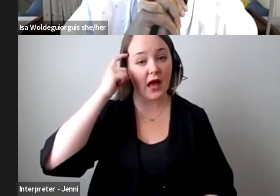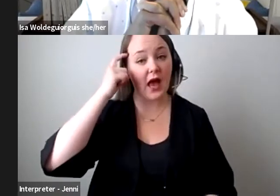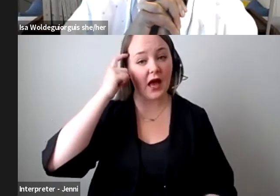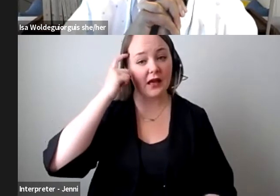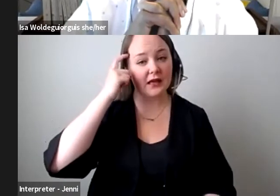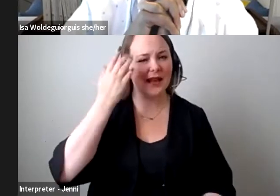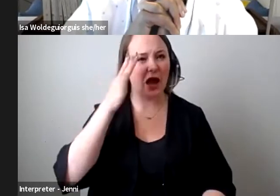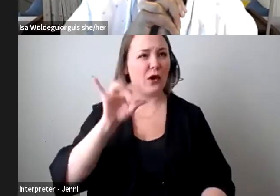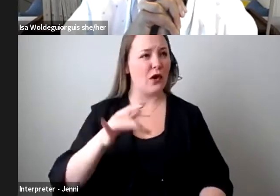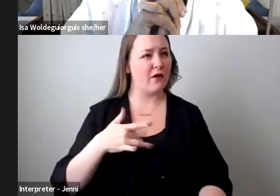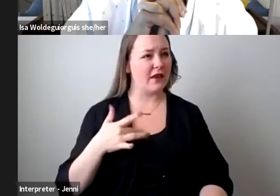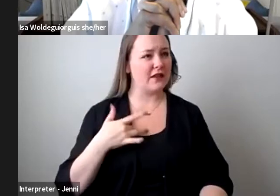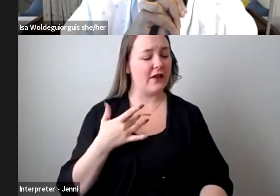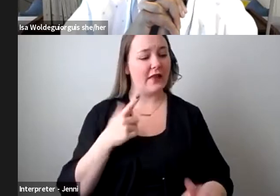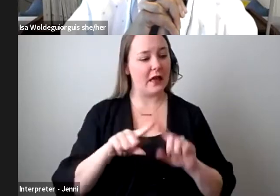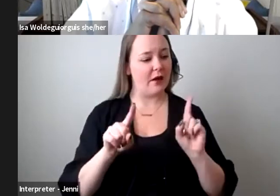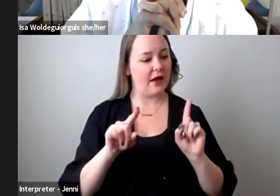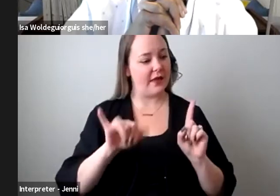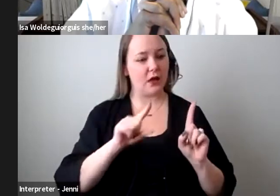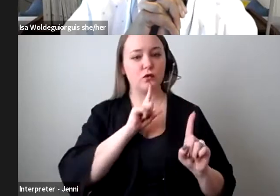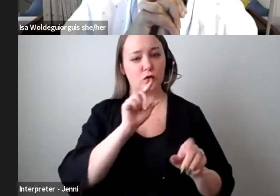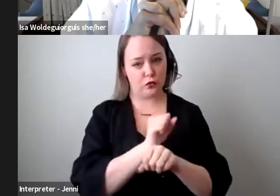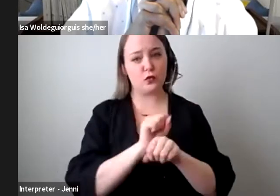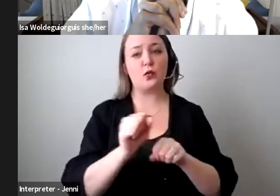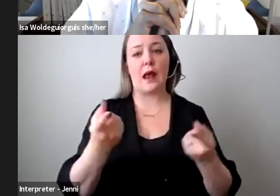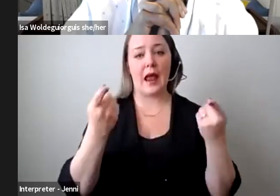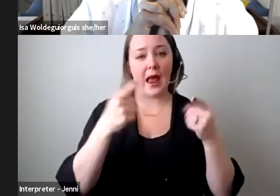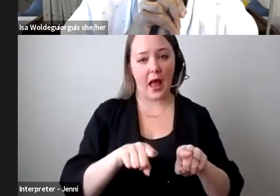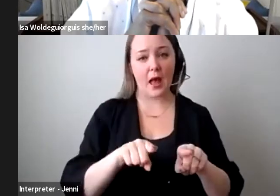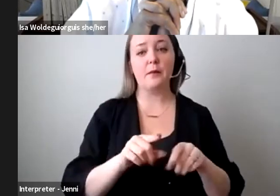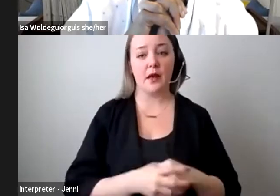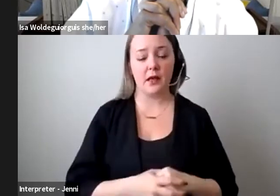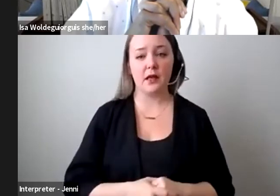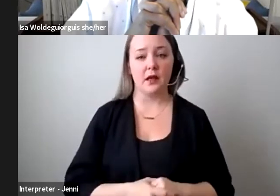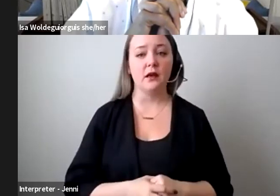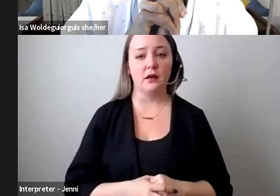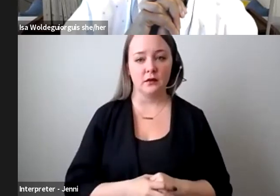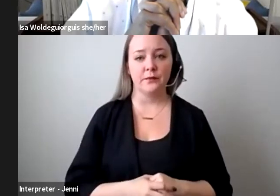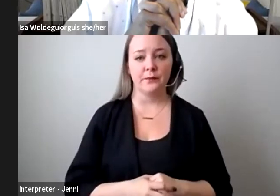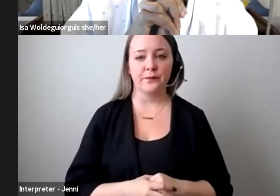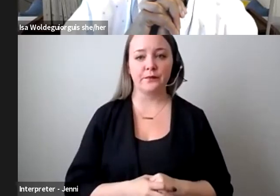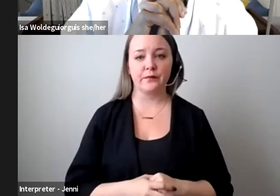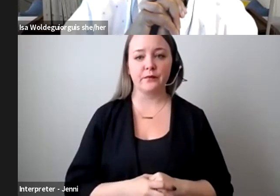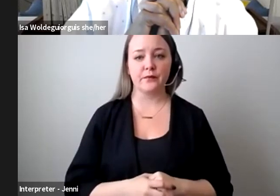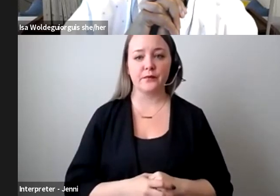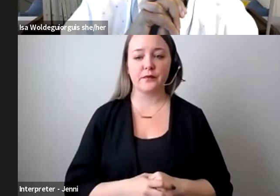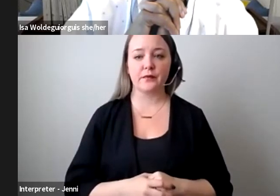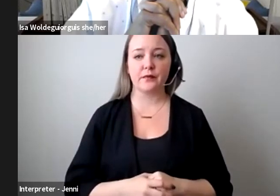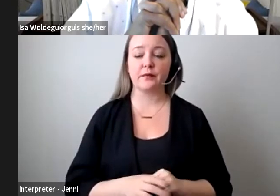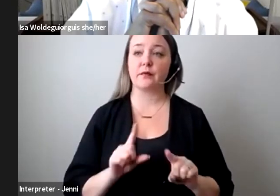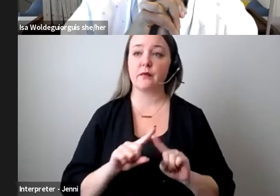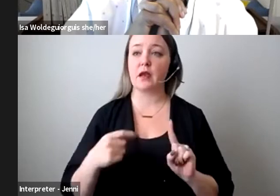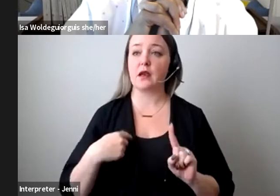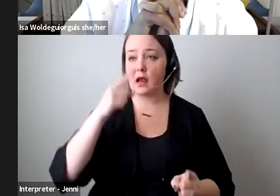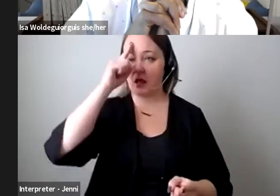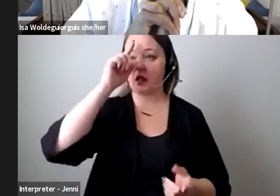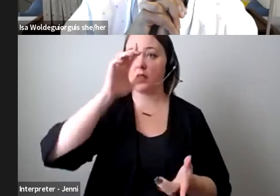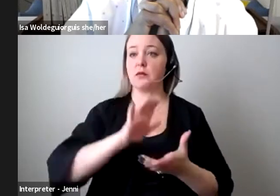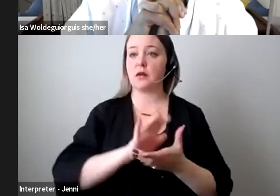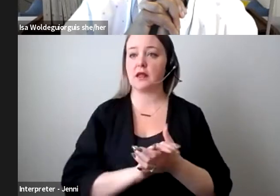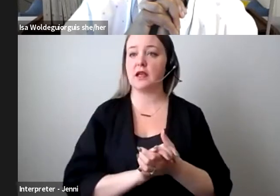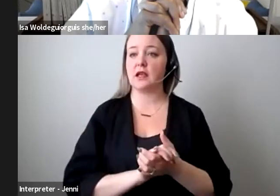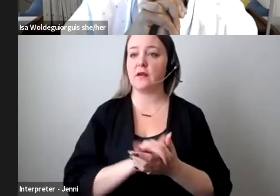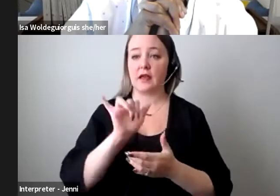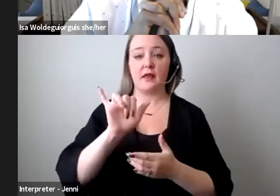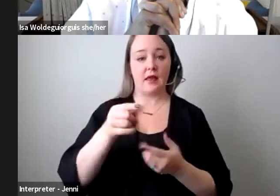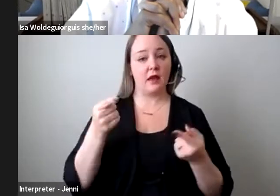that's a feeling. That was an actual thing that happened. Yeah. But I believe I felt in those